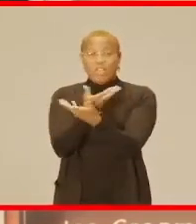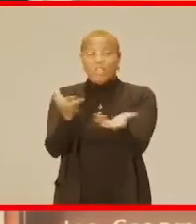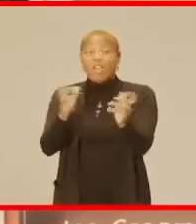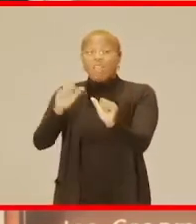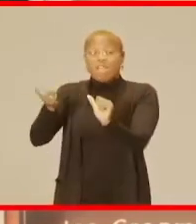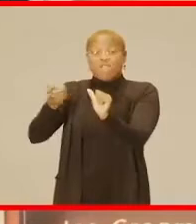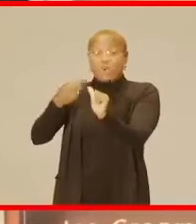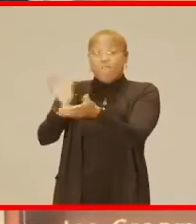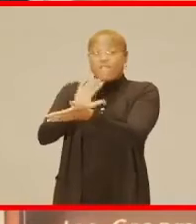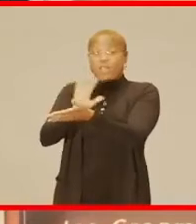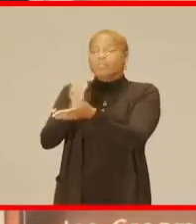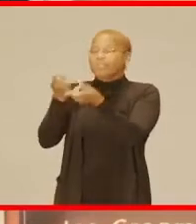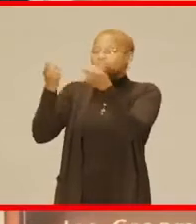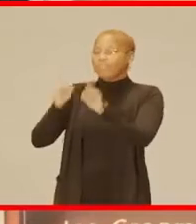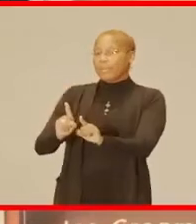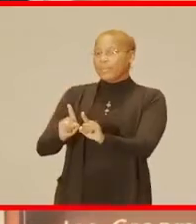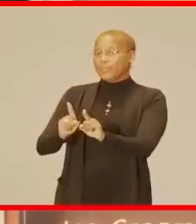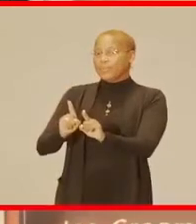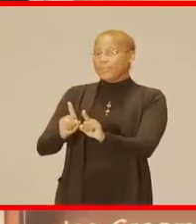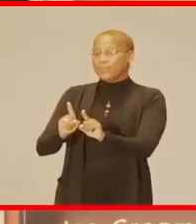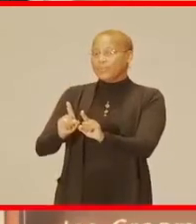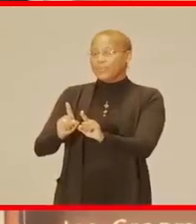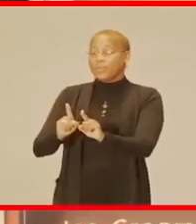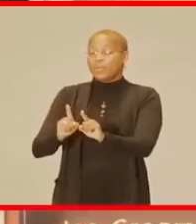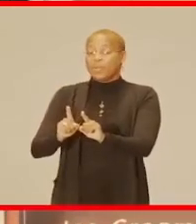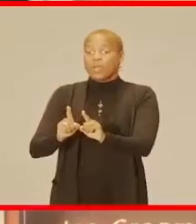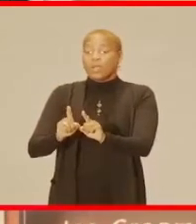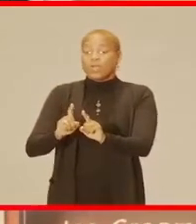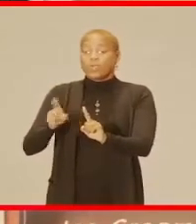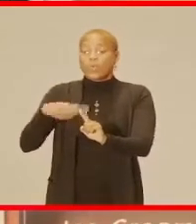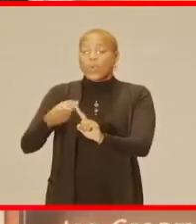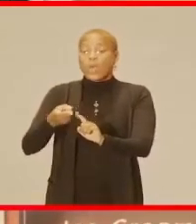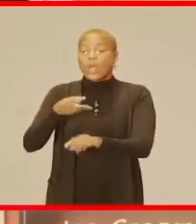first film. At the age of 21,